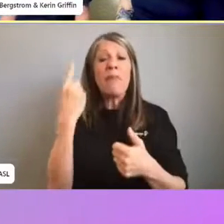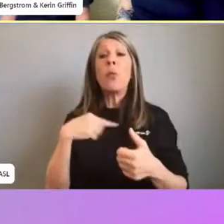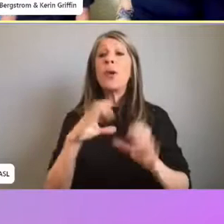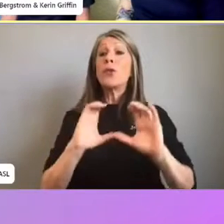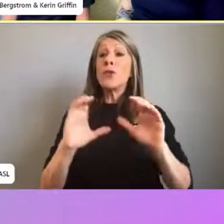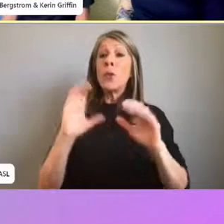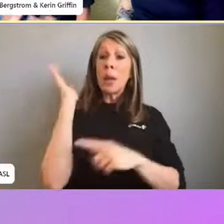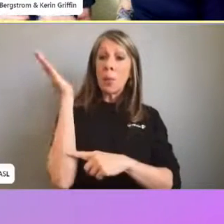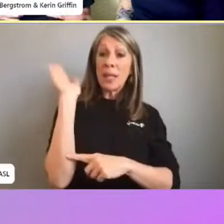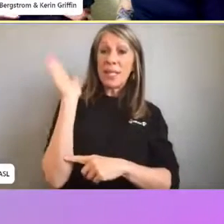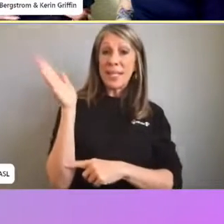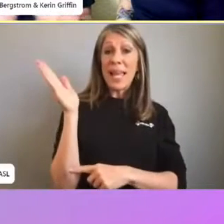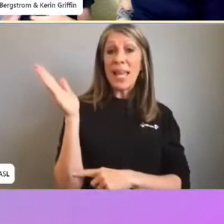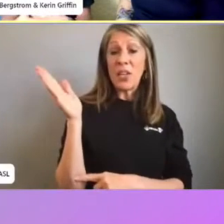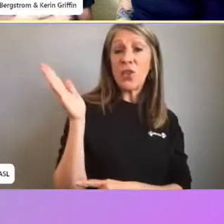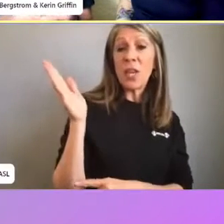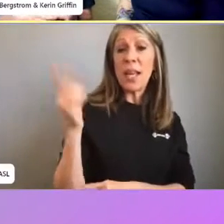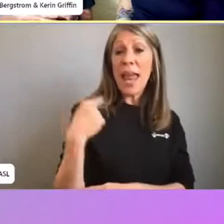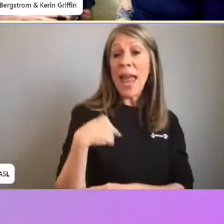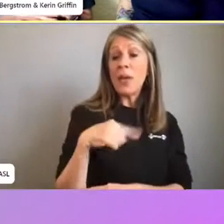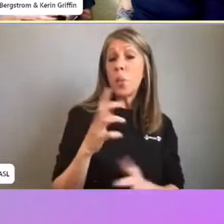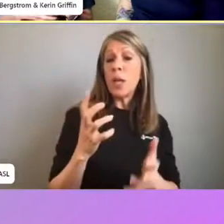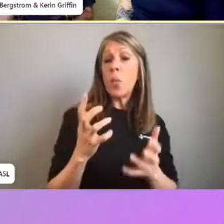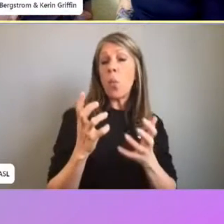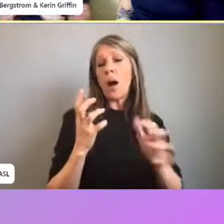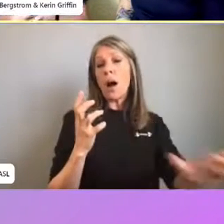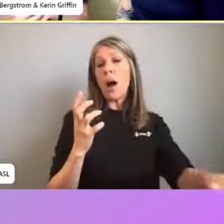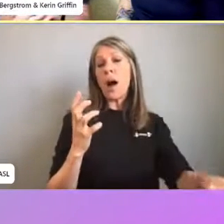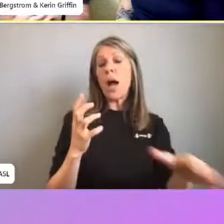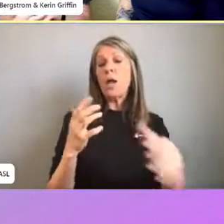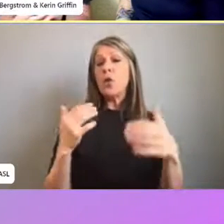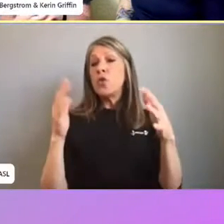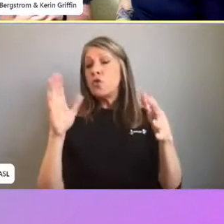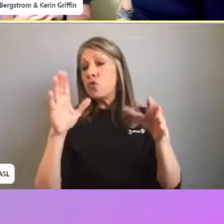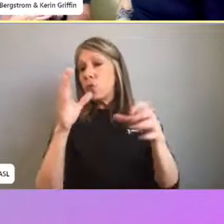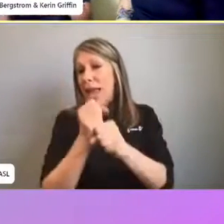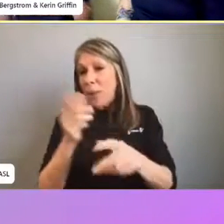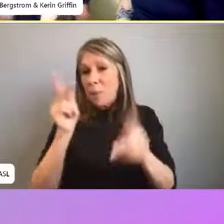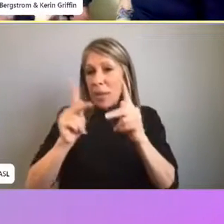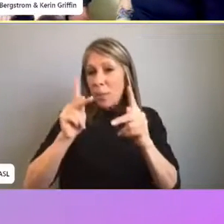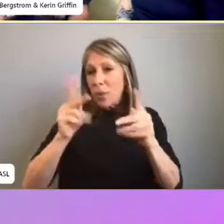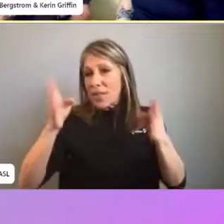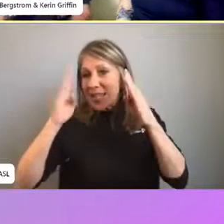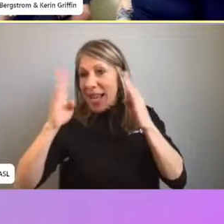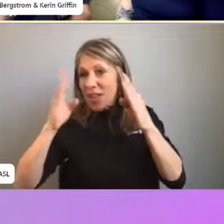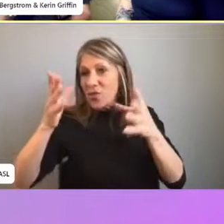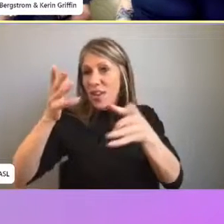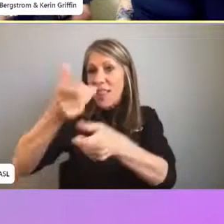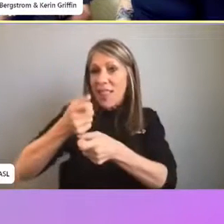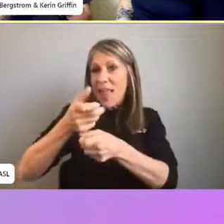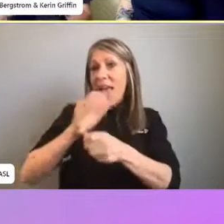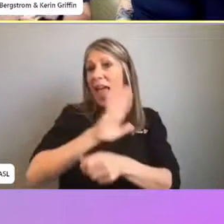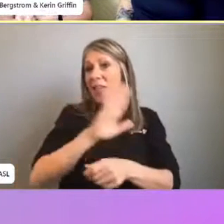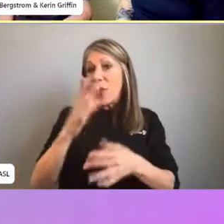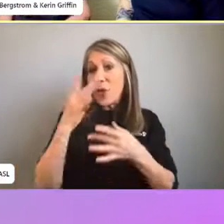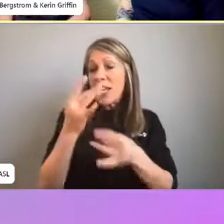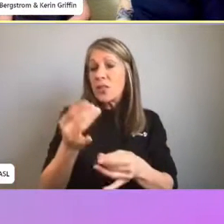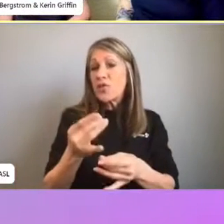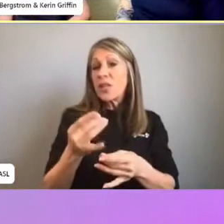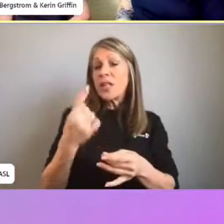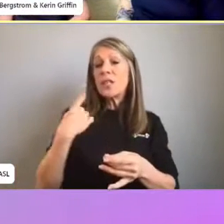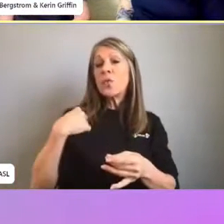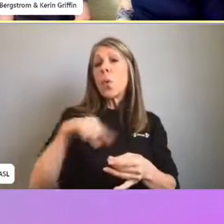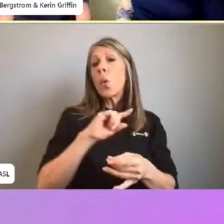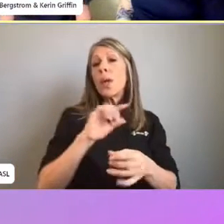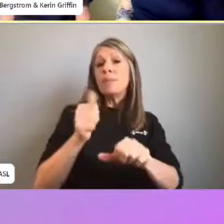presentation, we want to get people's attention and quickly get their interest, We break